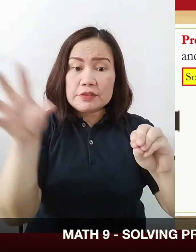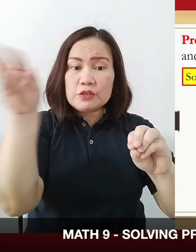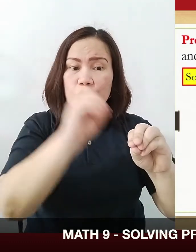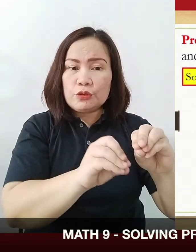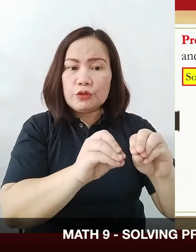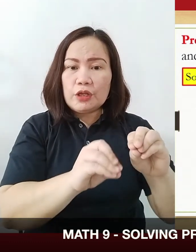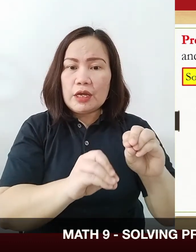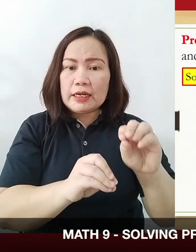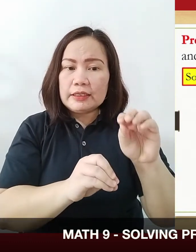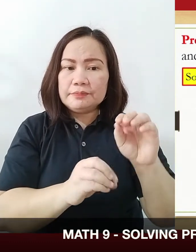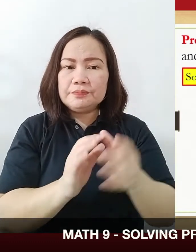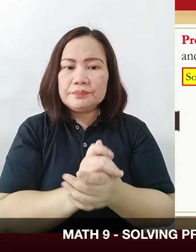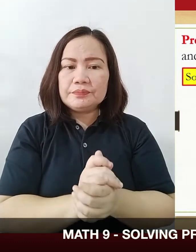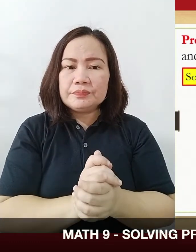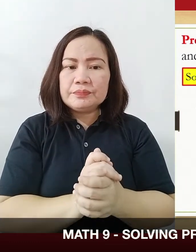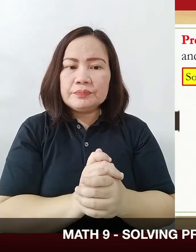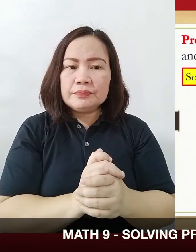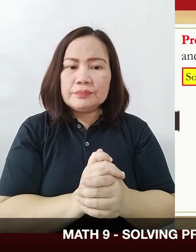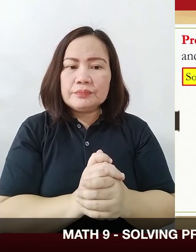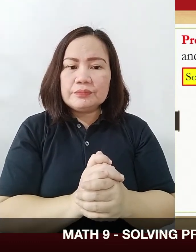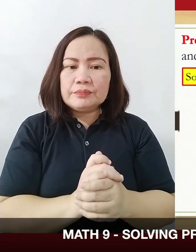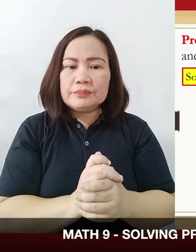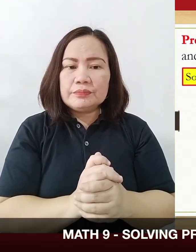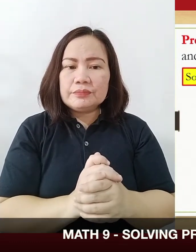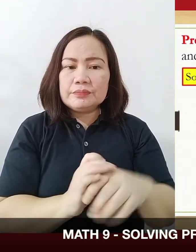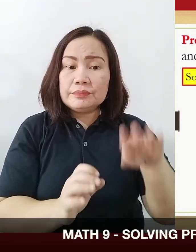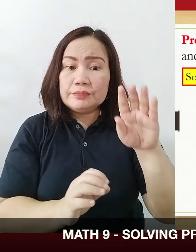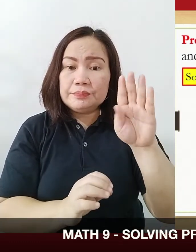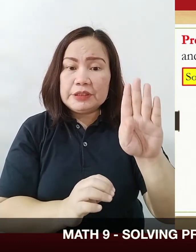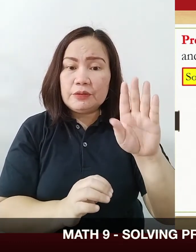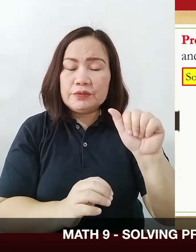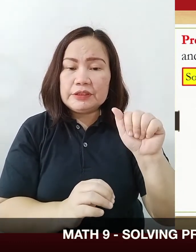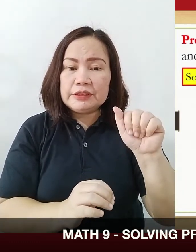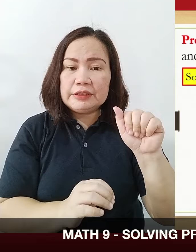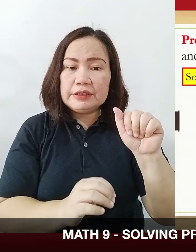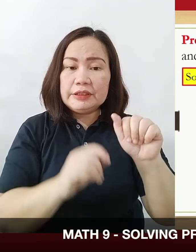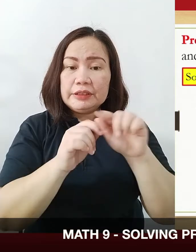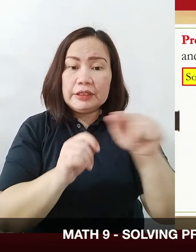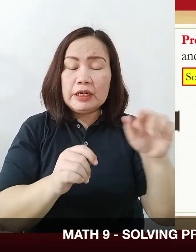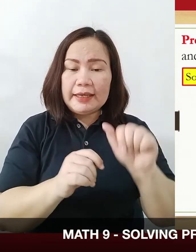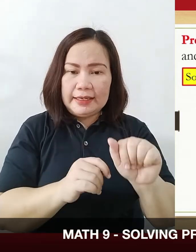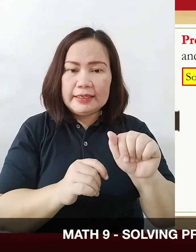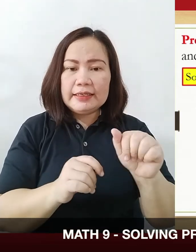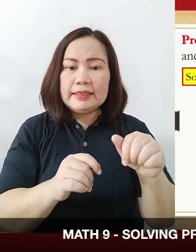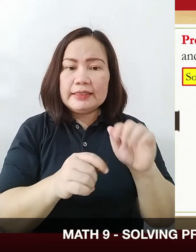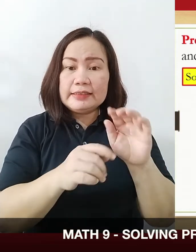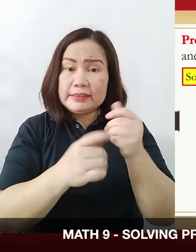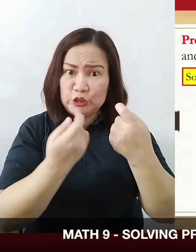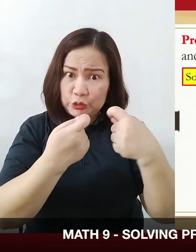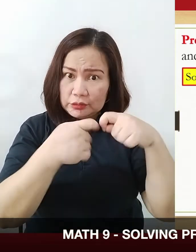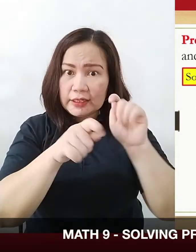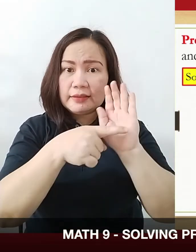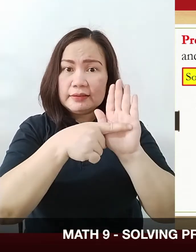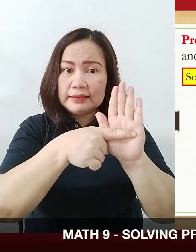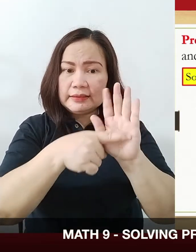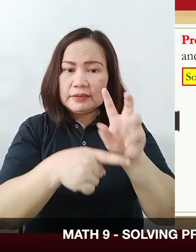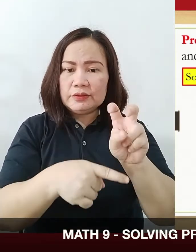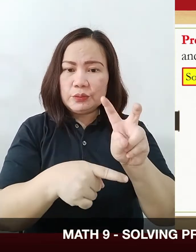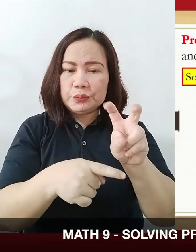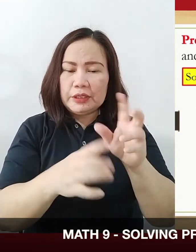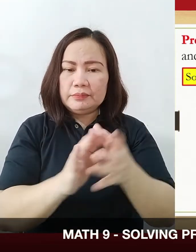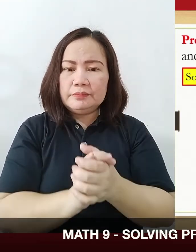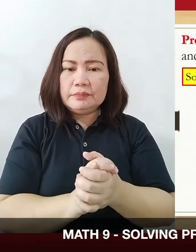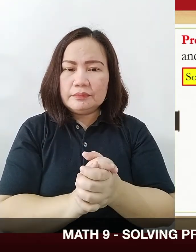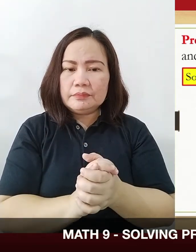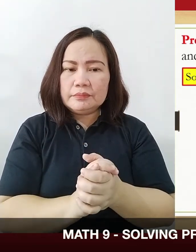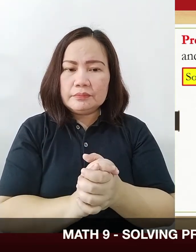product. Okay? So, our b over a is negative 12. Okay, so this is x